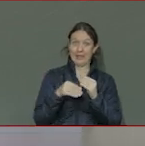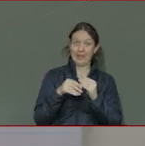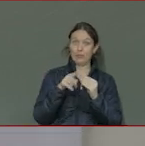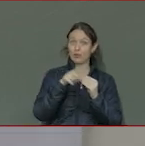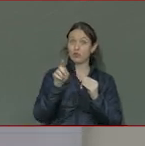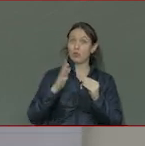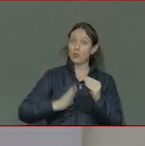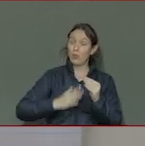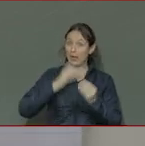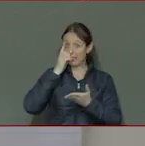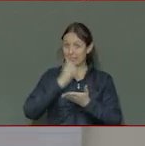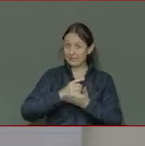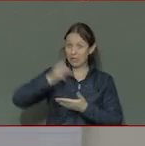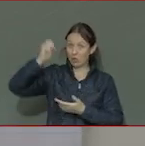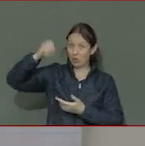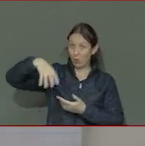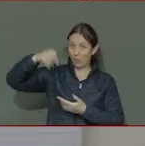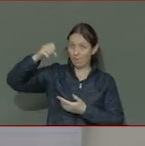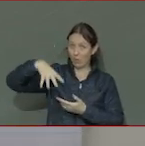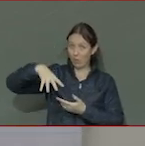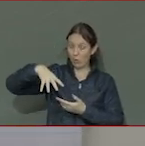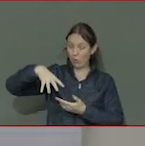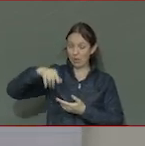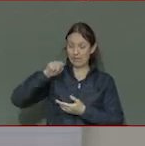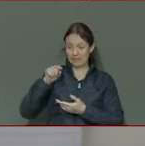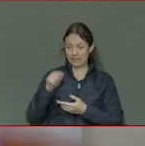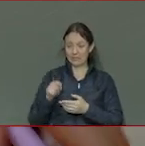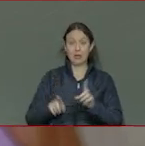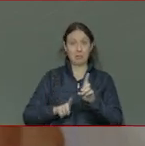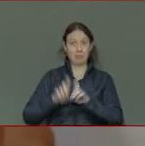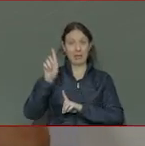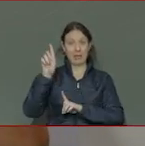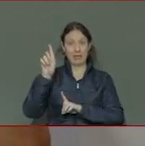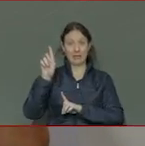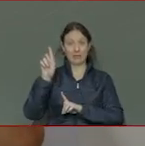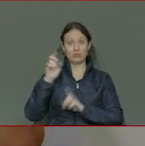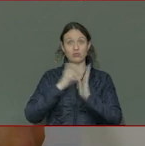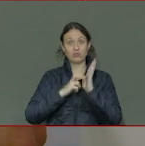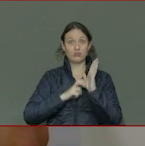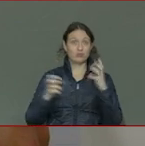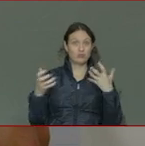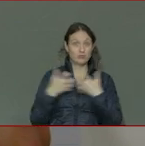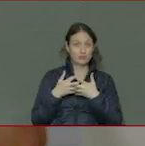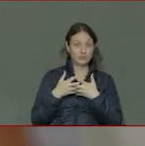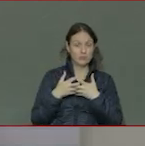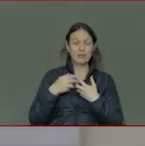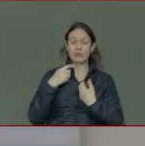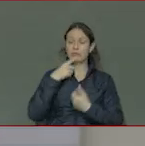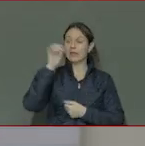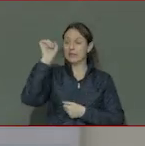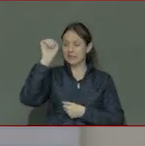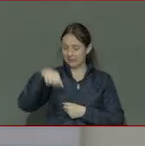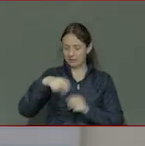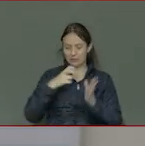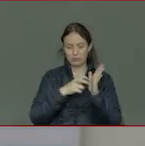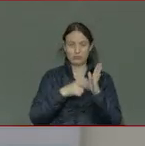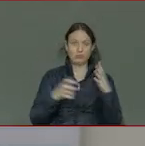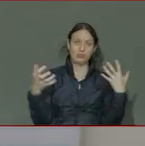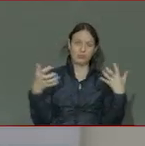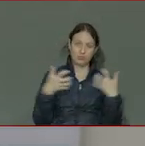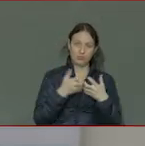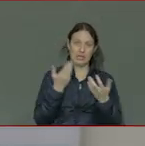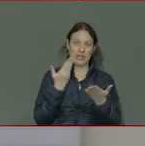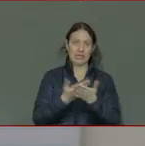determine whether this ball meets the minimum requirements. So yes, it met the minimum requirements.